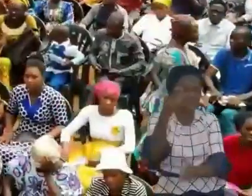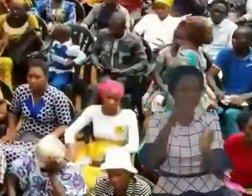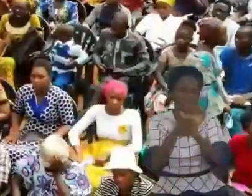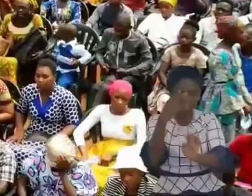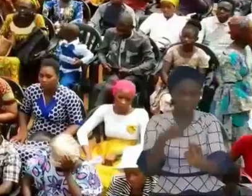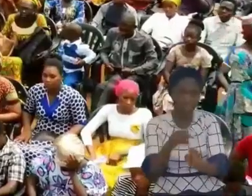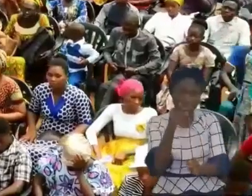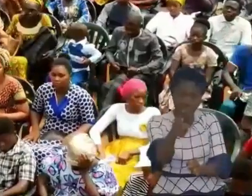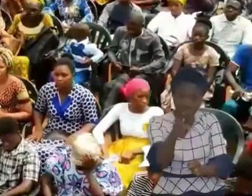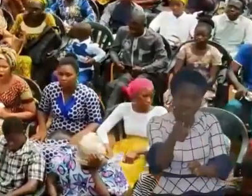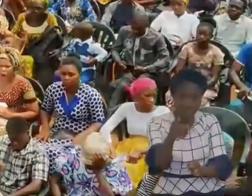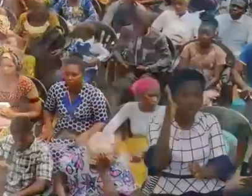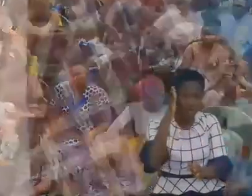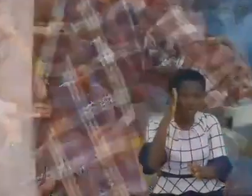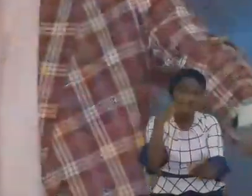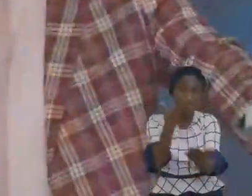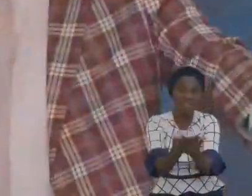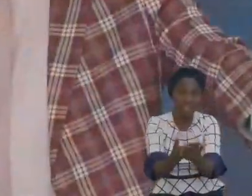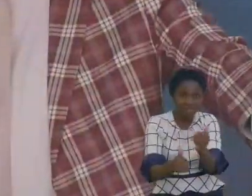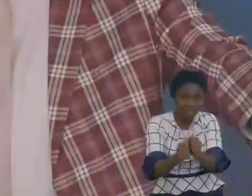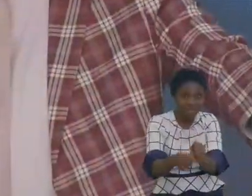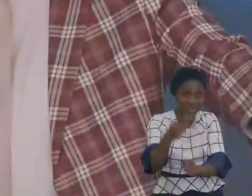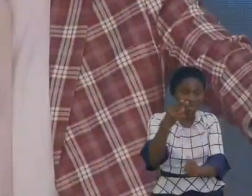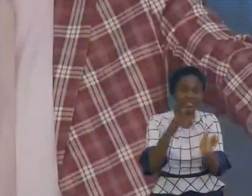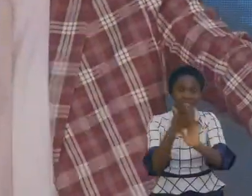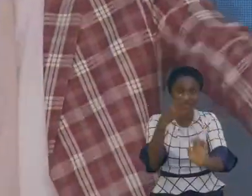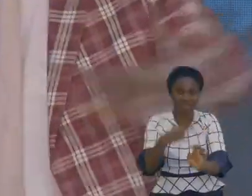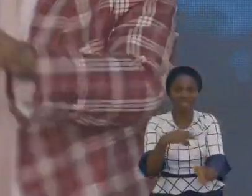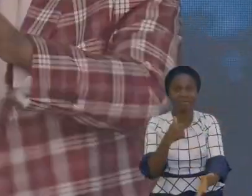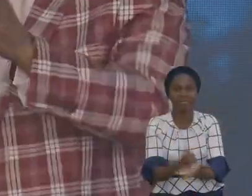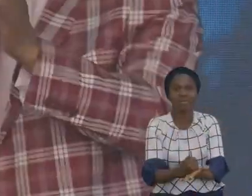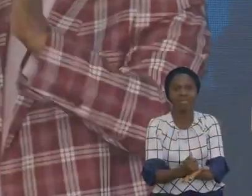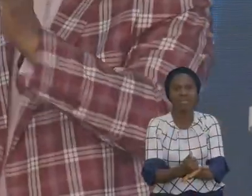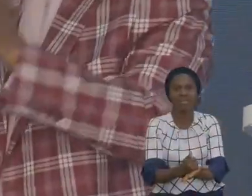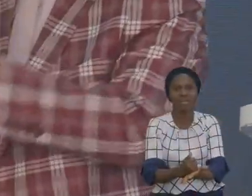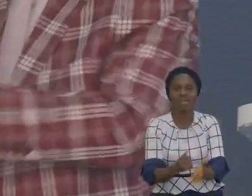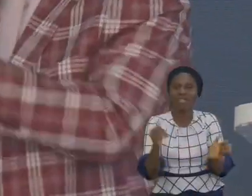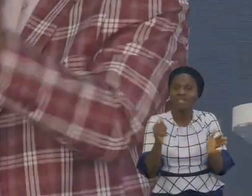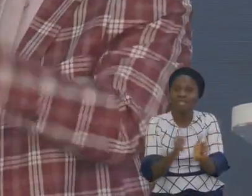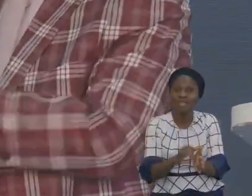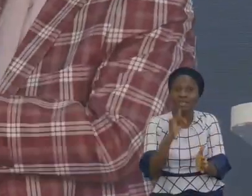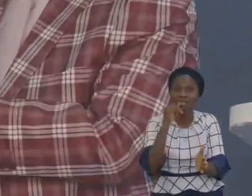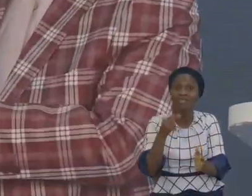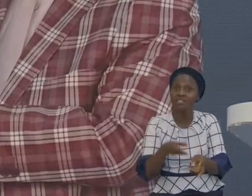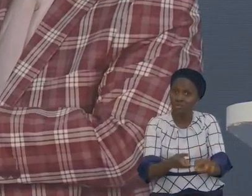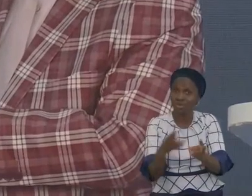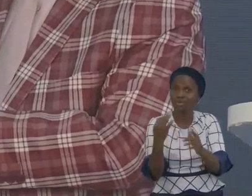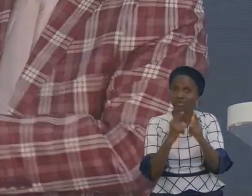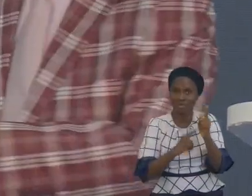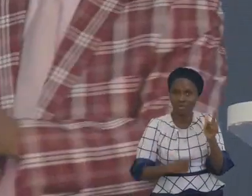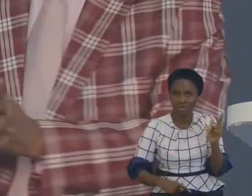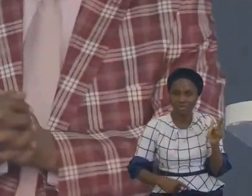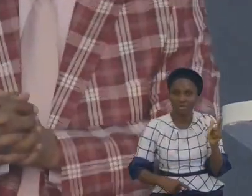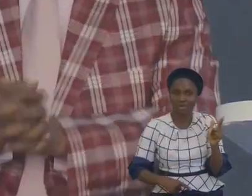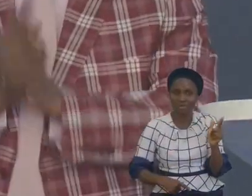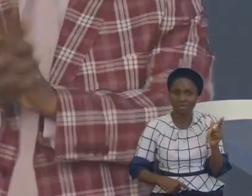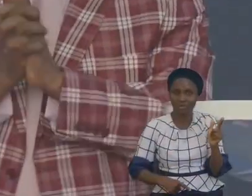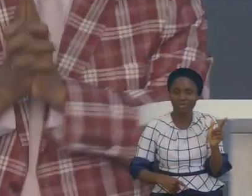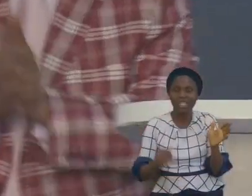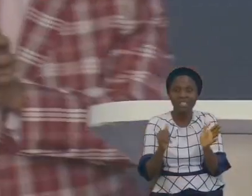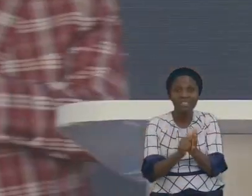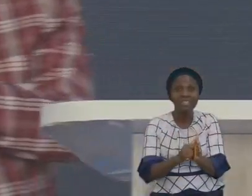That is the way of the Lord. That is what the Lord has ordained.